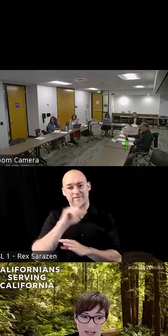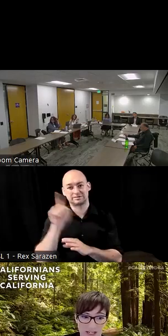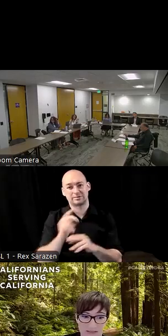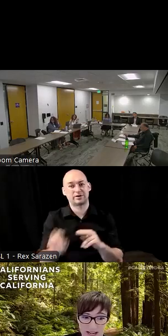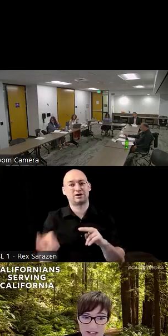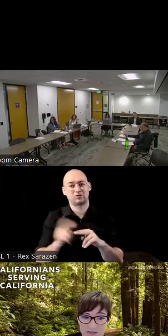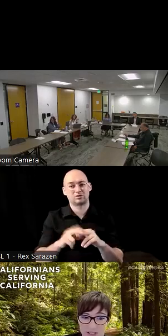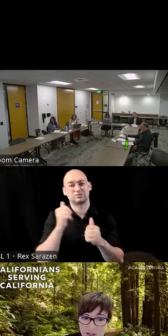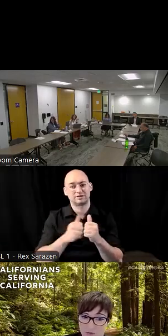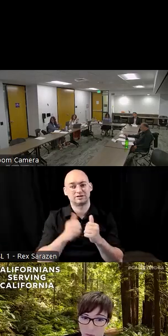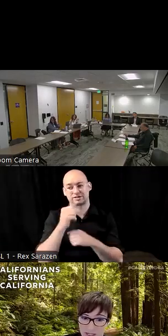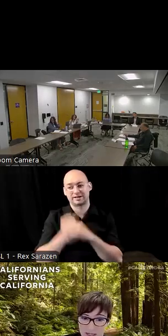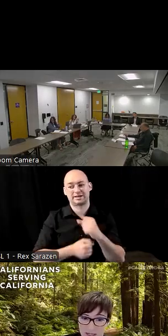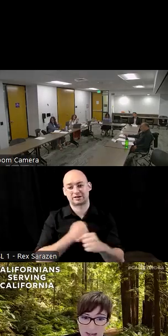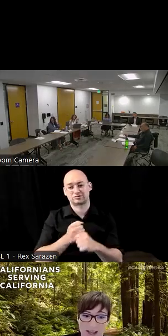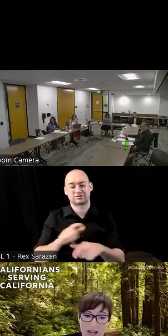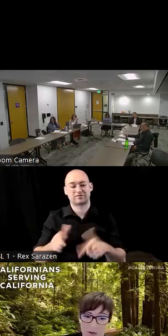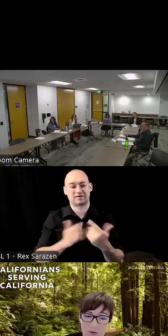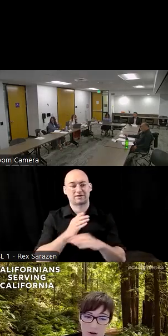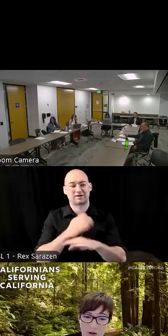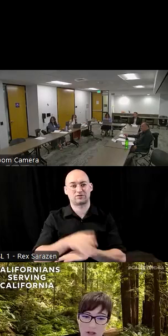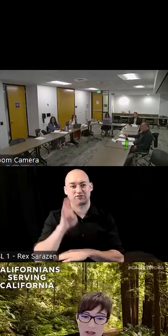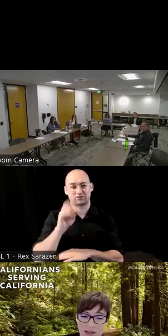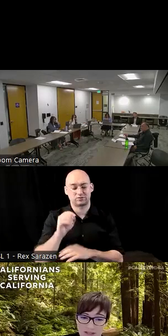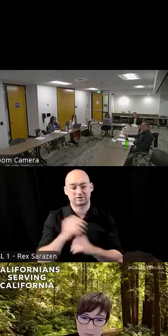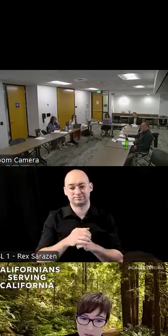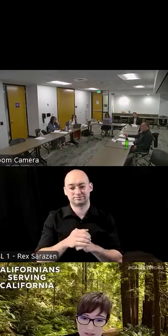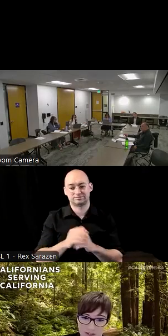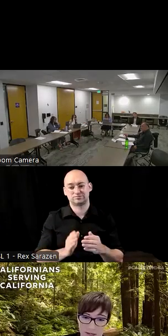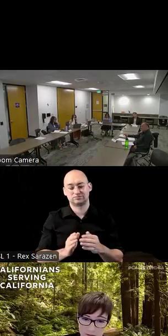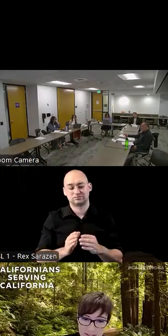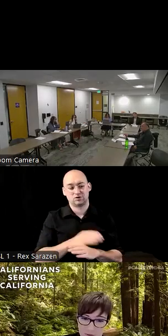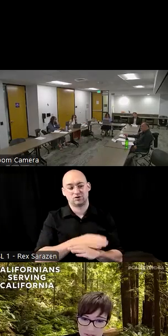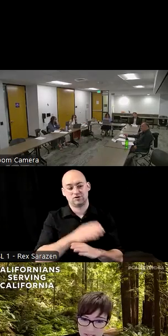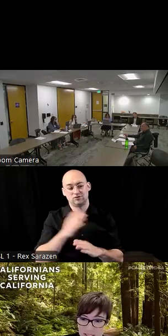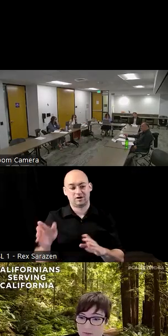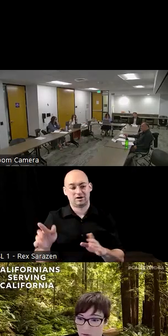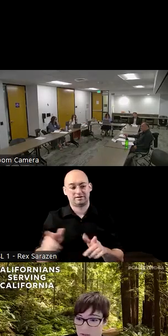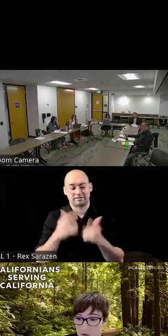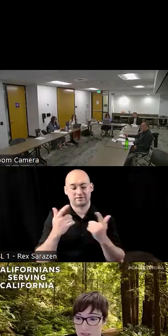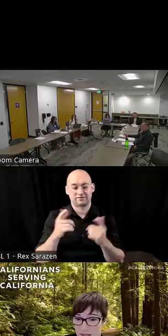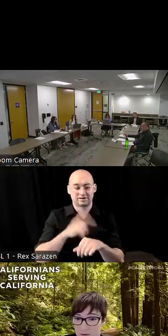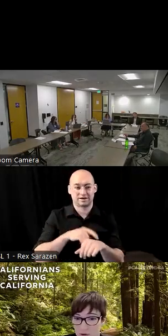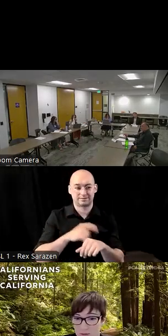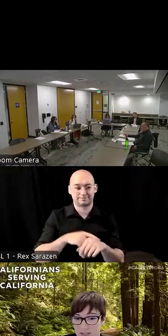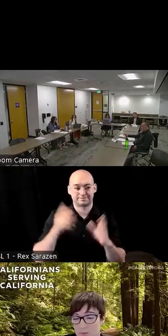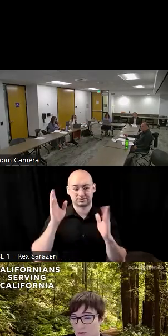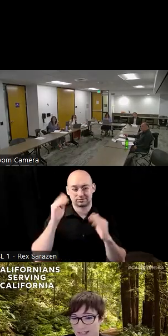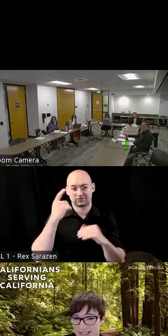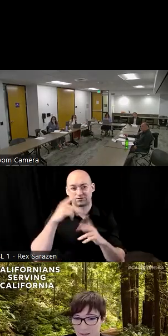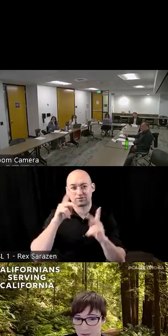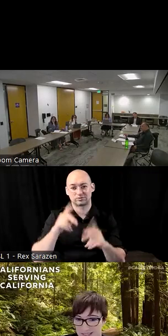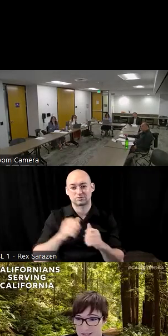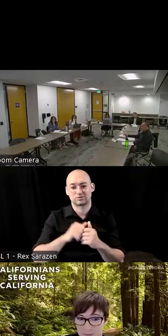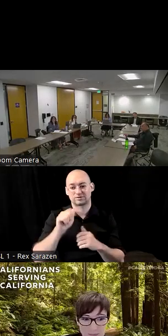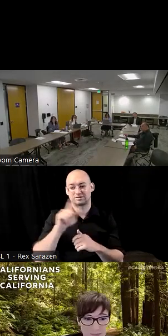each decade of life after the age of 40. And the overall lifetime risk of developing Alzheimer's disease for an individual with Down syndrome is more than